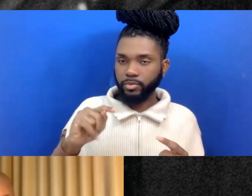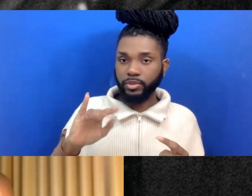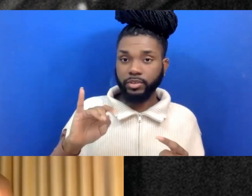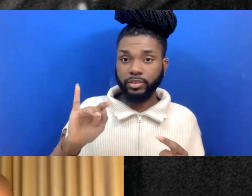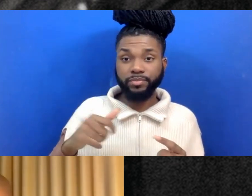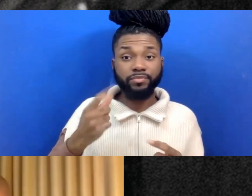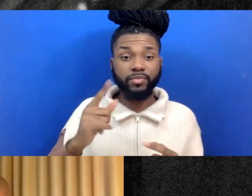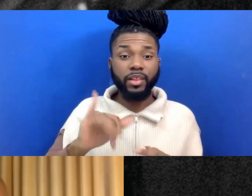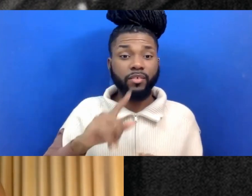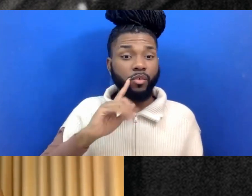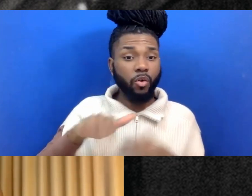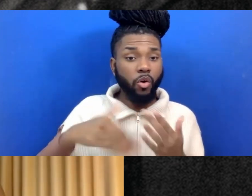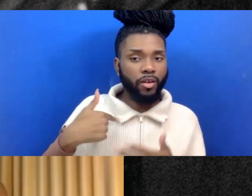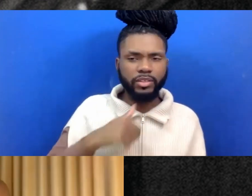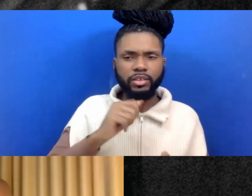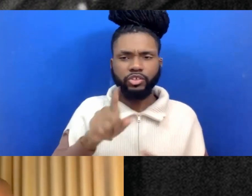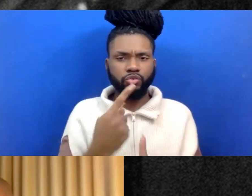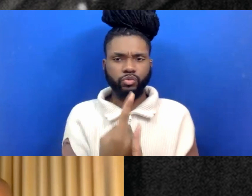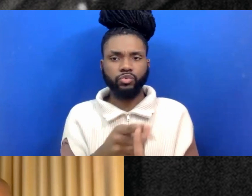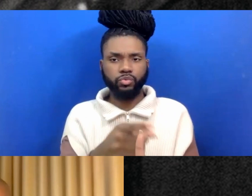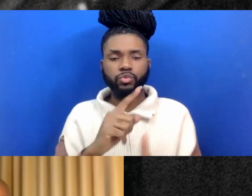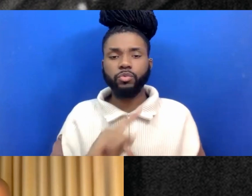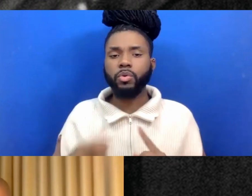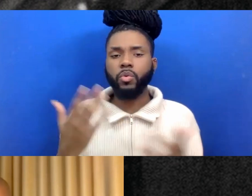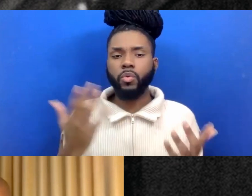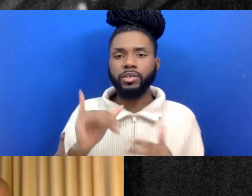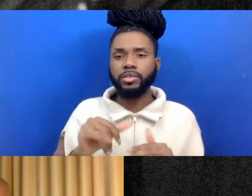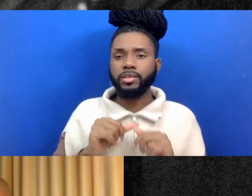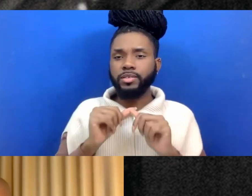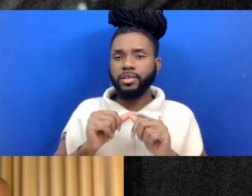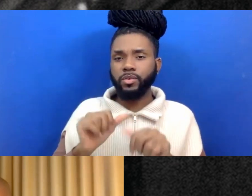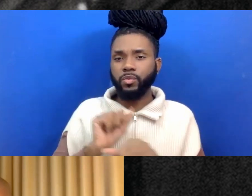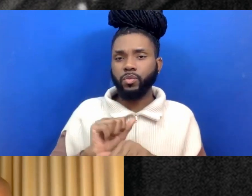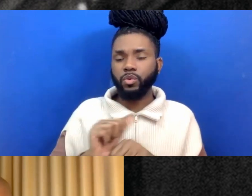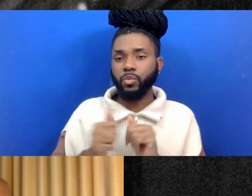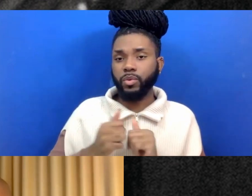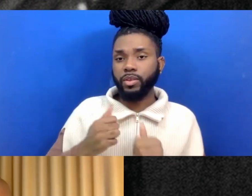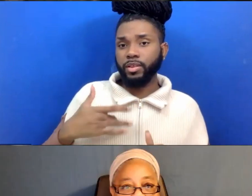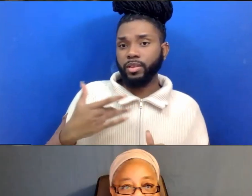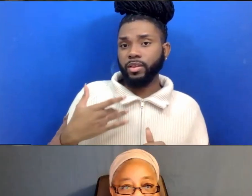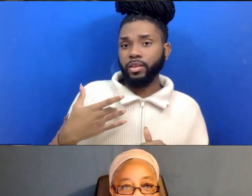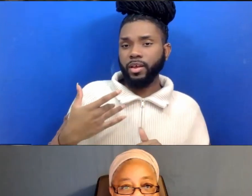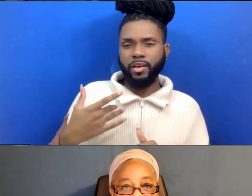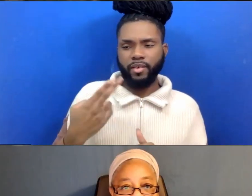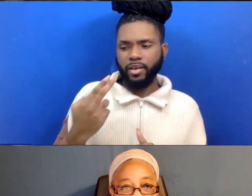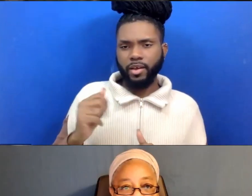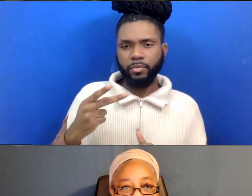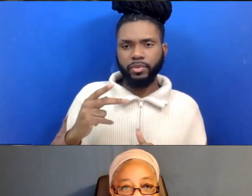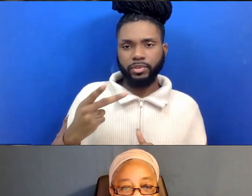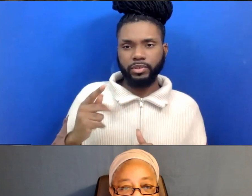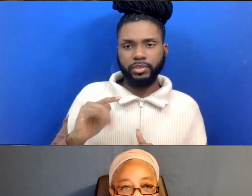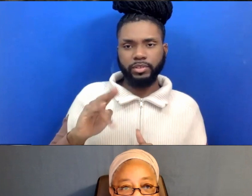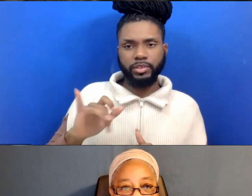for all of us, not just for you, the question. What does this sustaining work of hapticity look like? How are